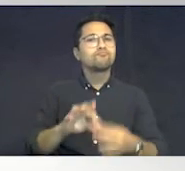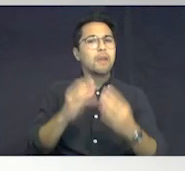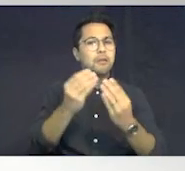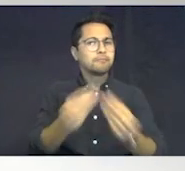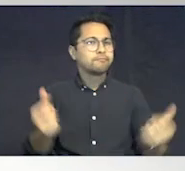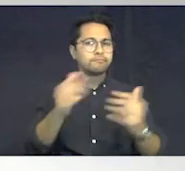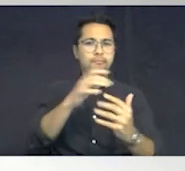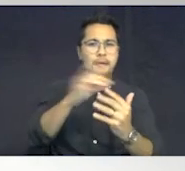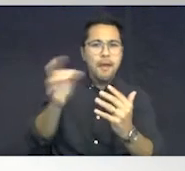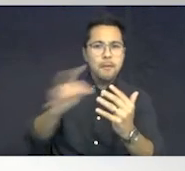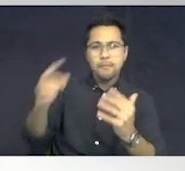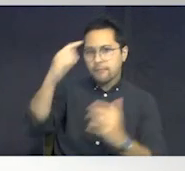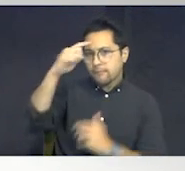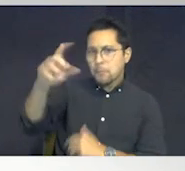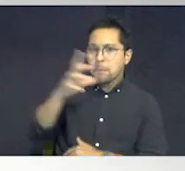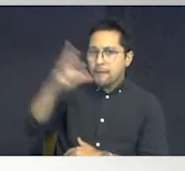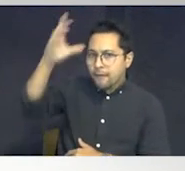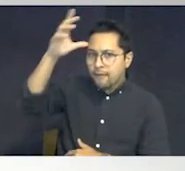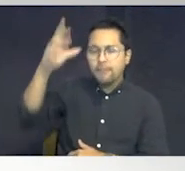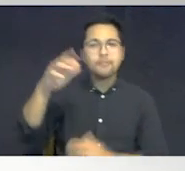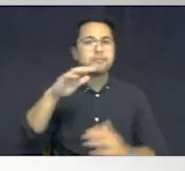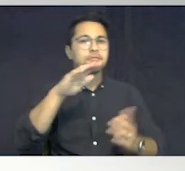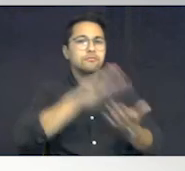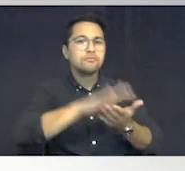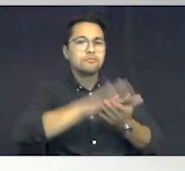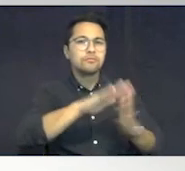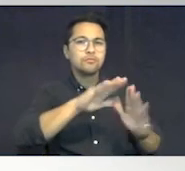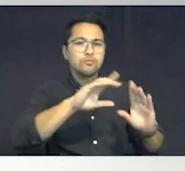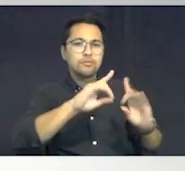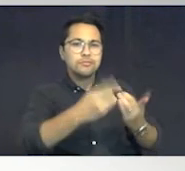options available to parents and districts.